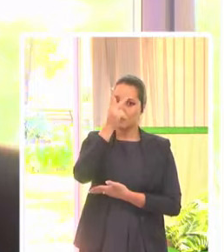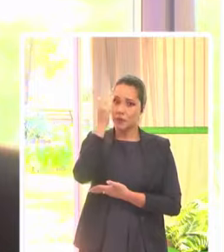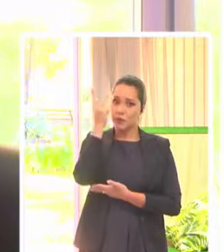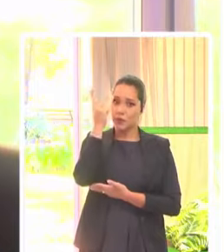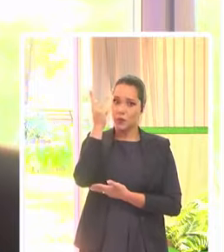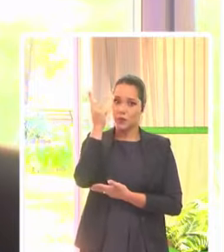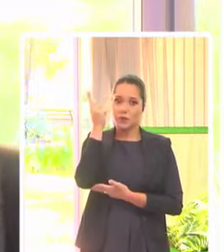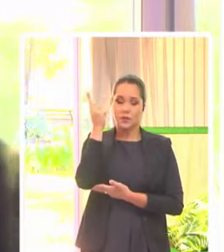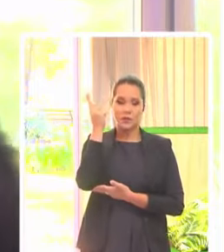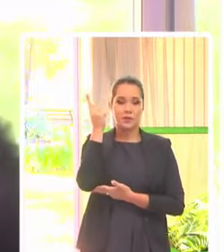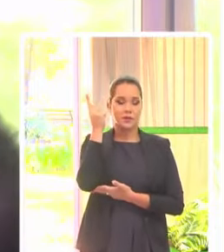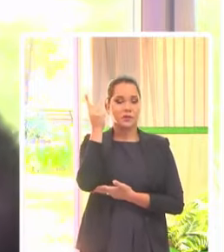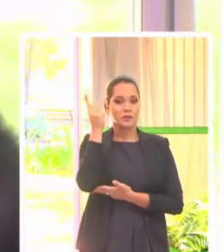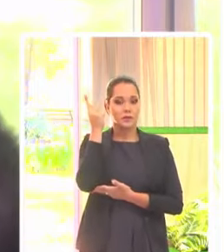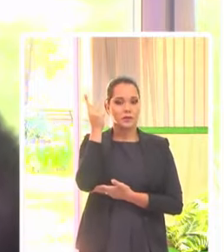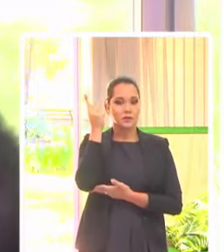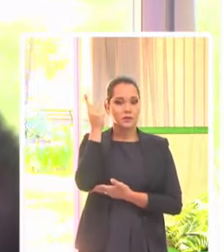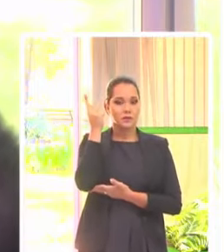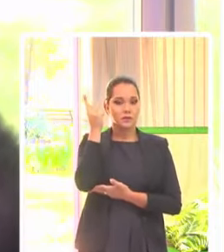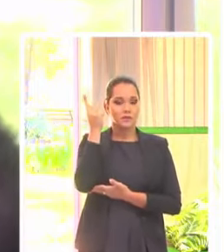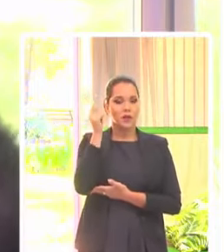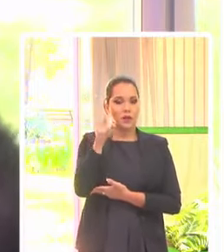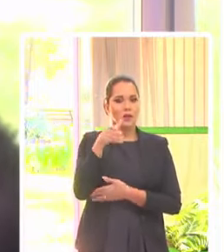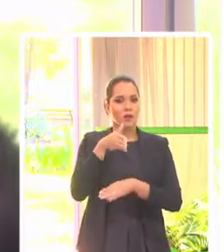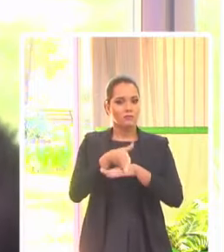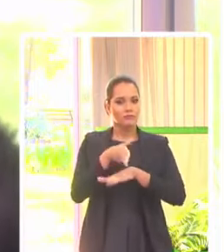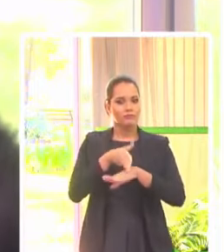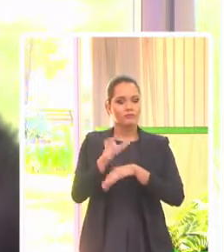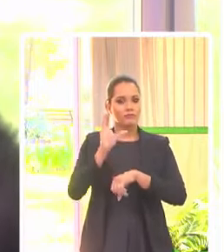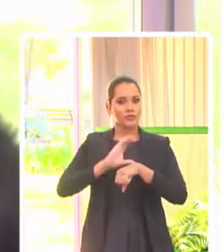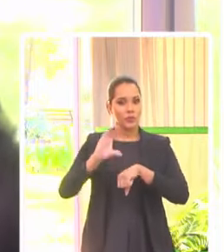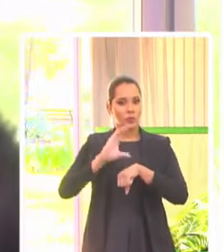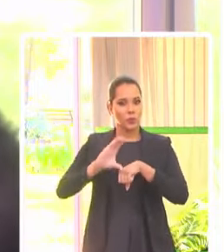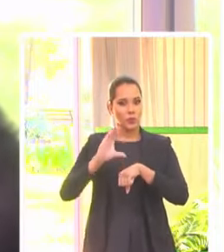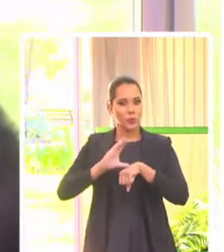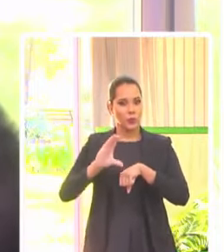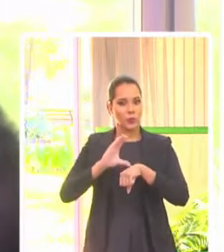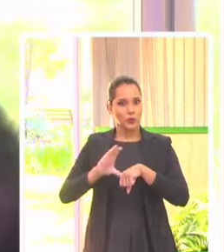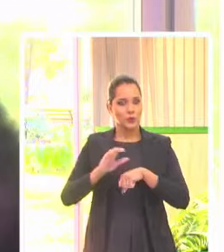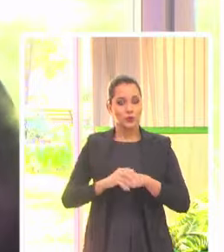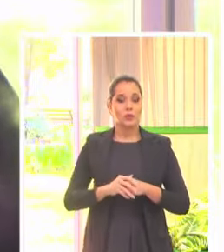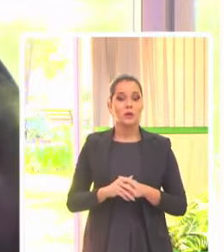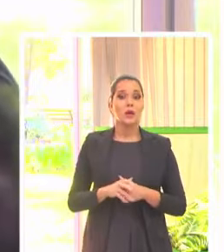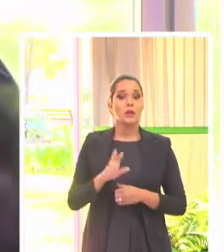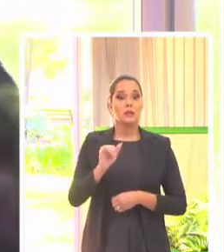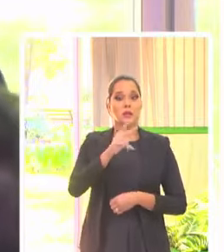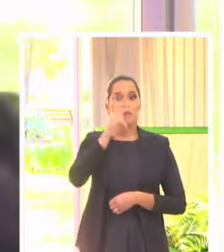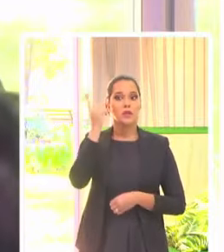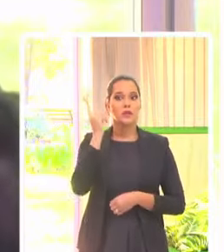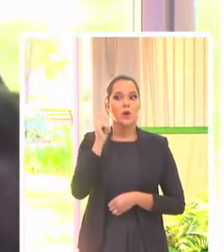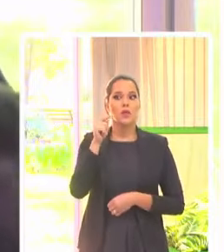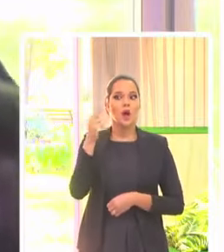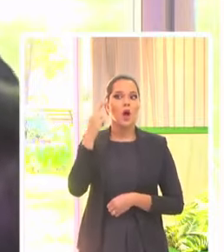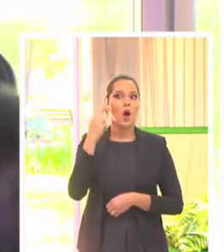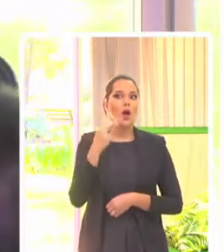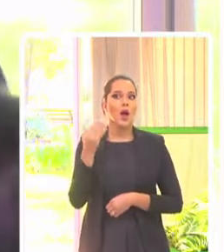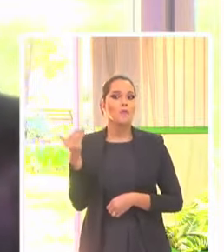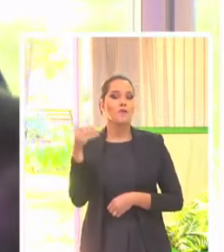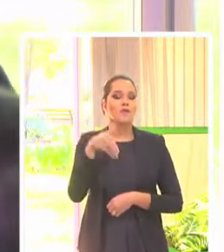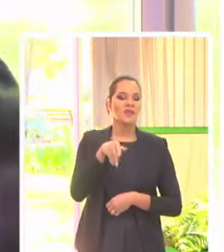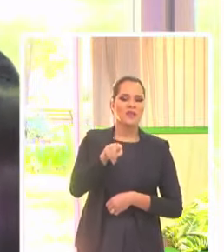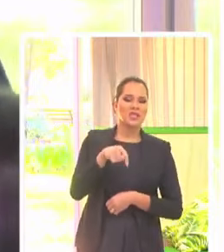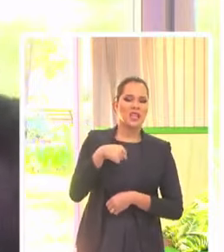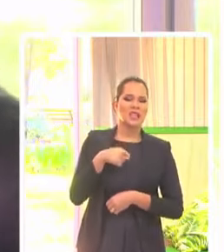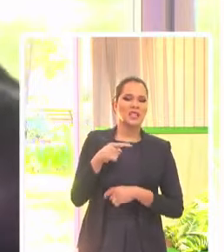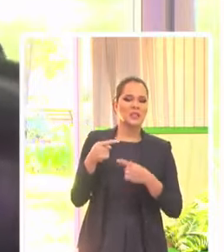teaching, to also absorb the lessons. So if Madam came from Roraima and said, that doesn't work